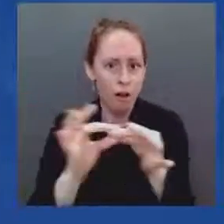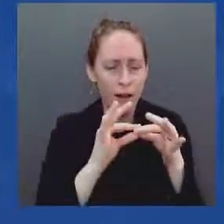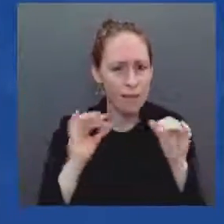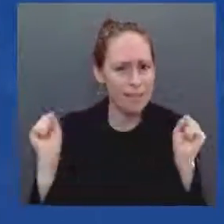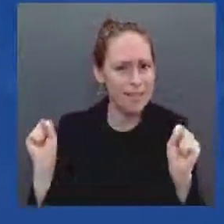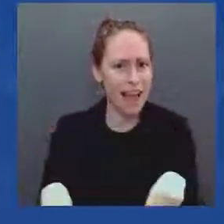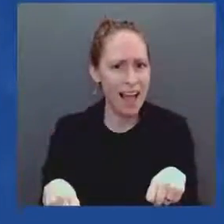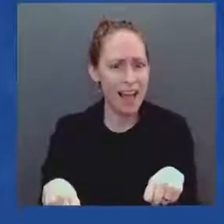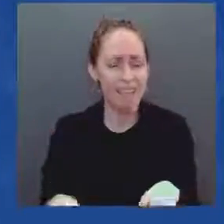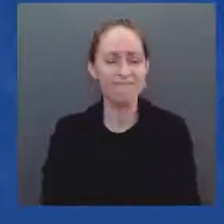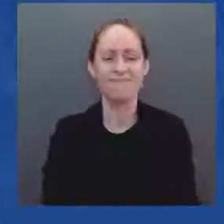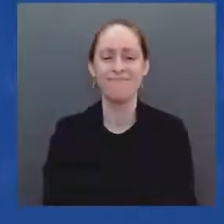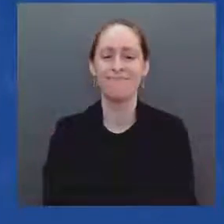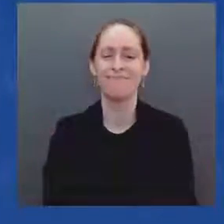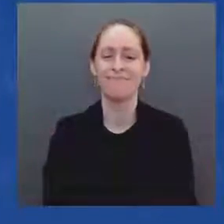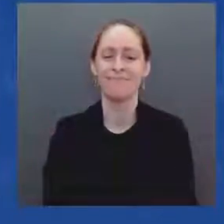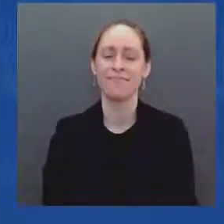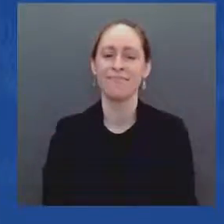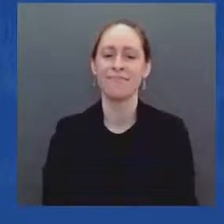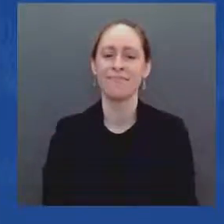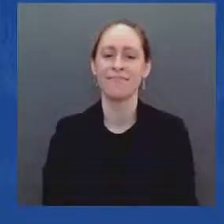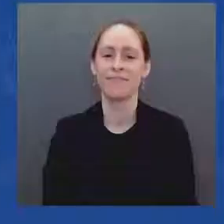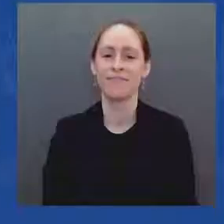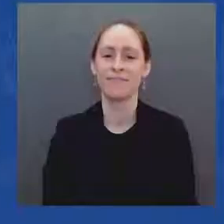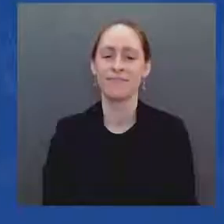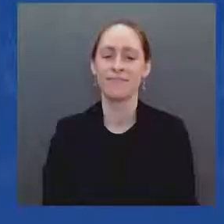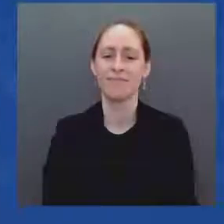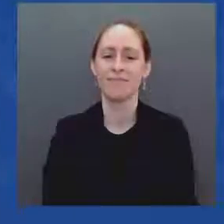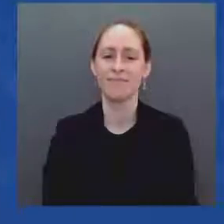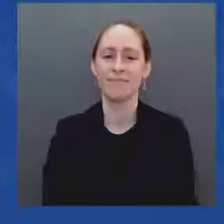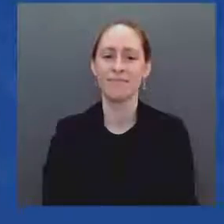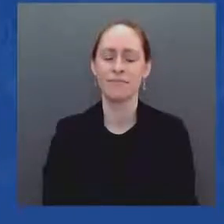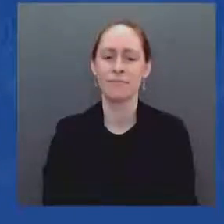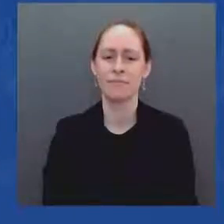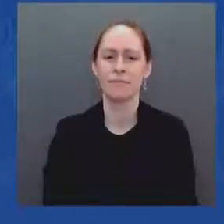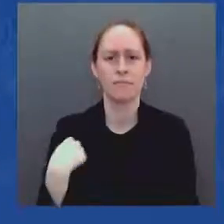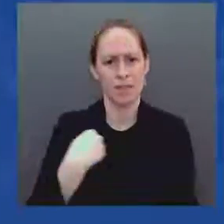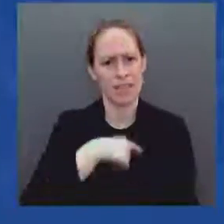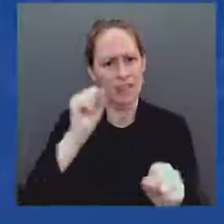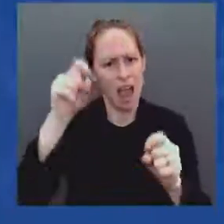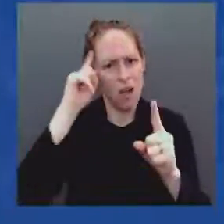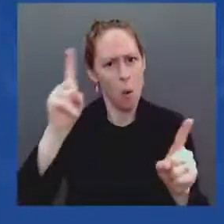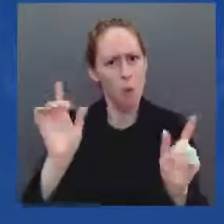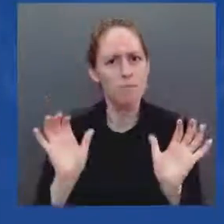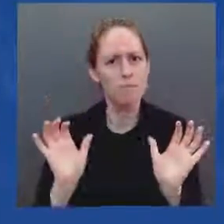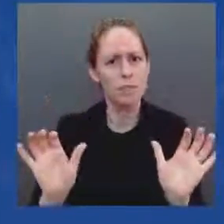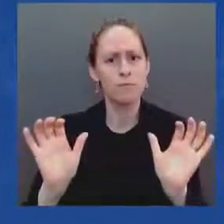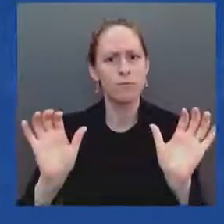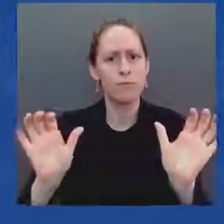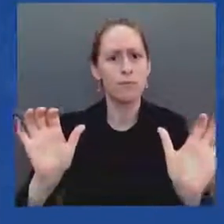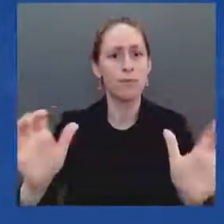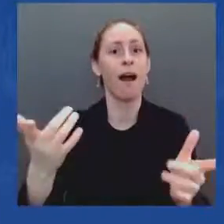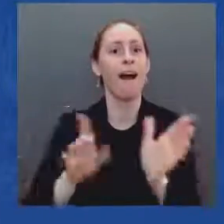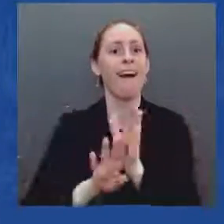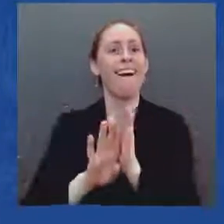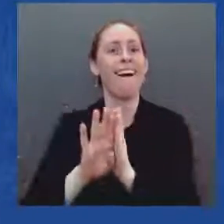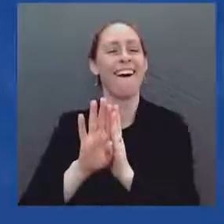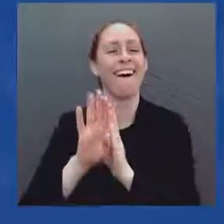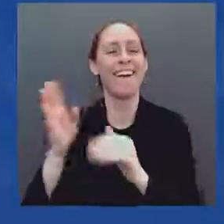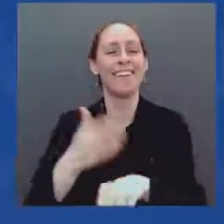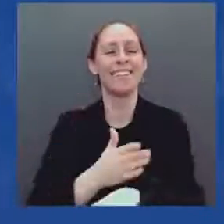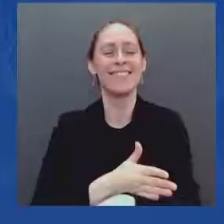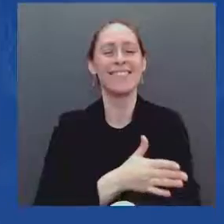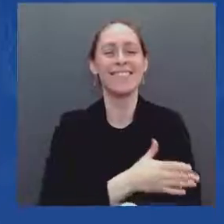a lot more to make sure we get out of this hole. And so I want to thank you all for being here. And I know you